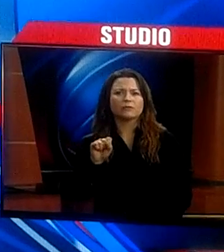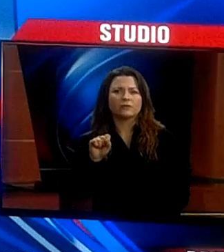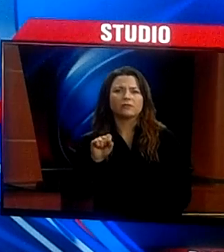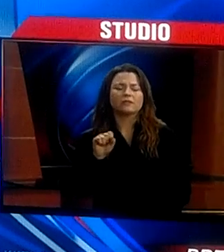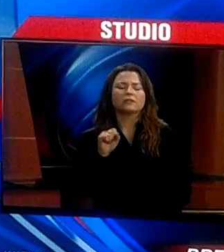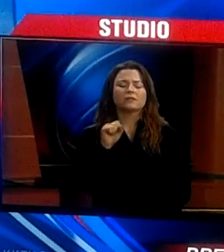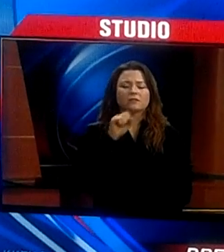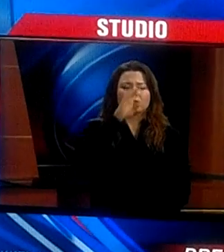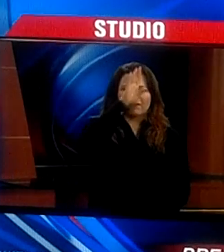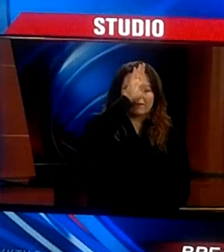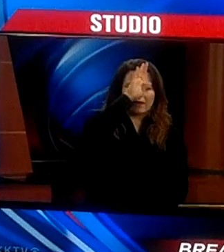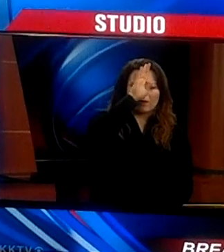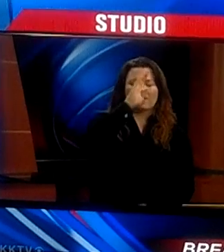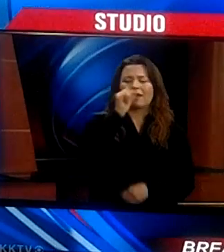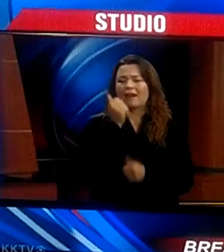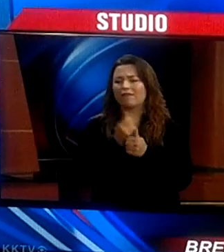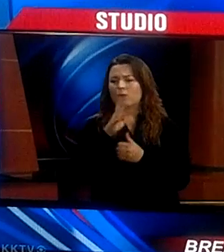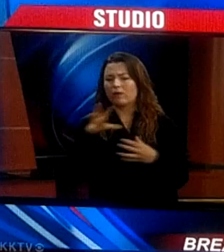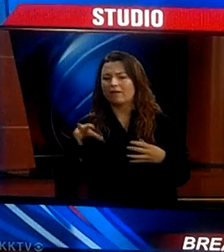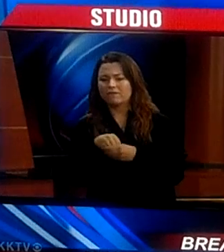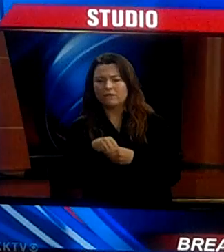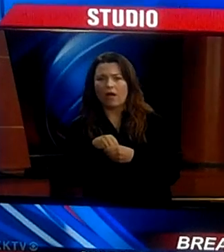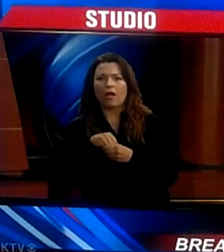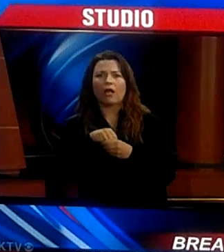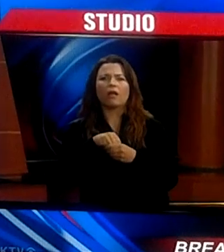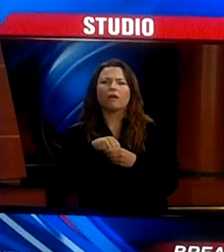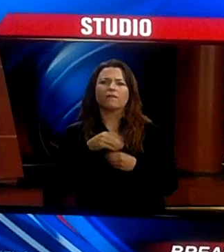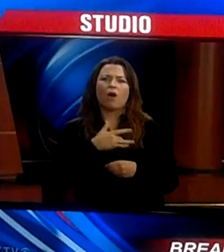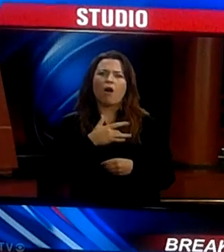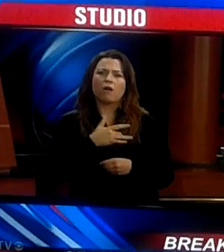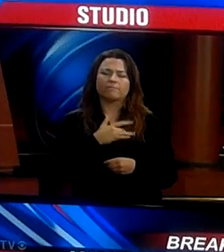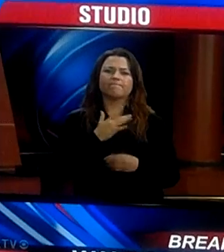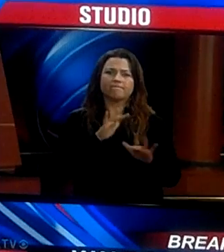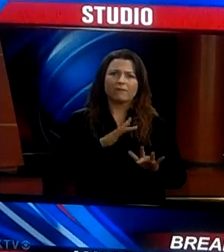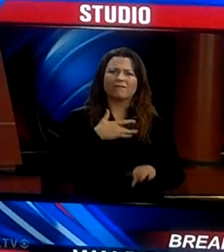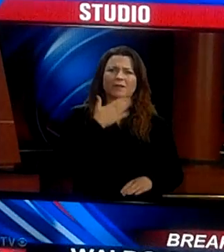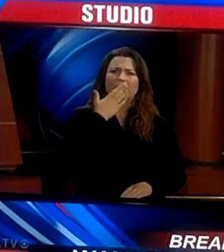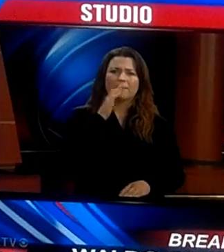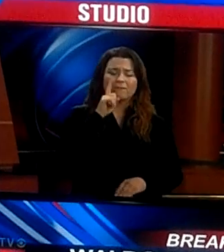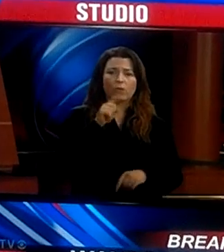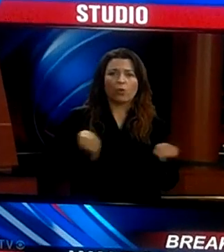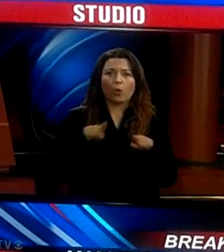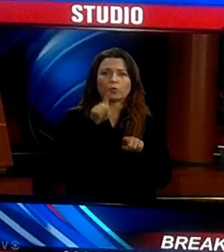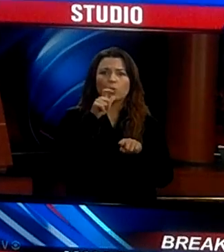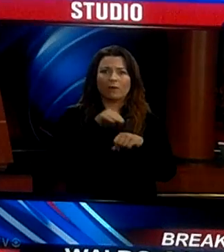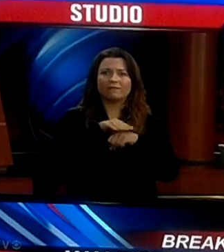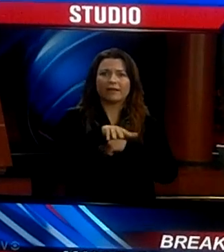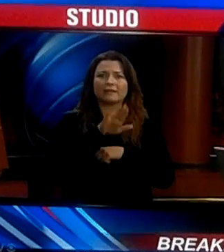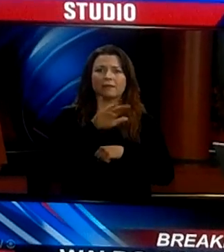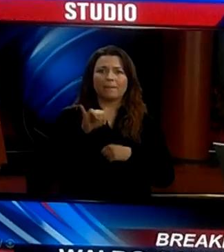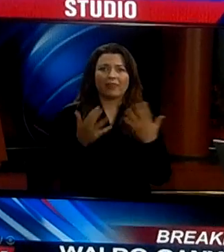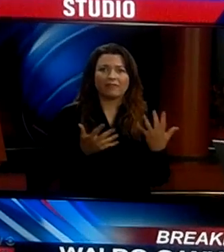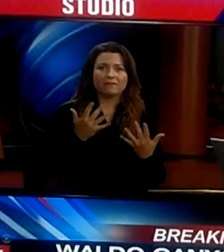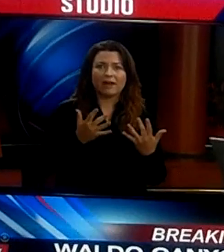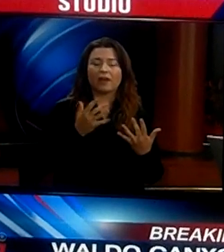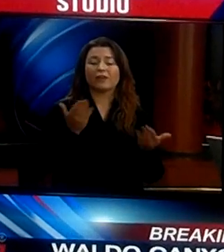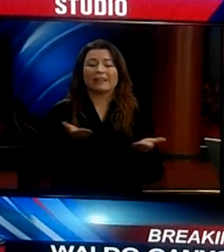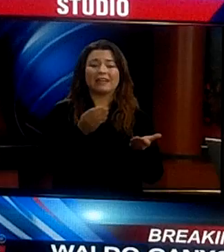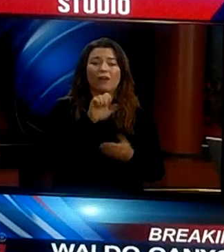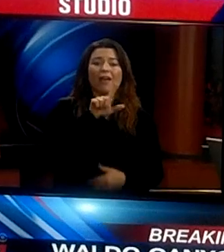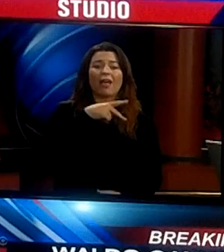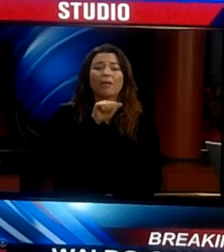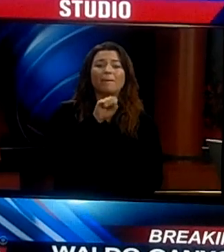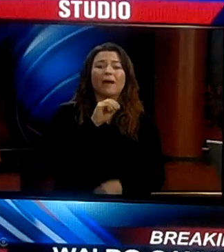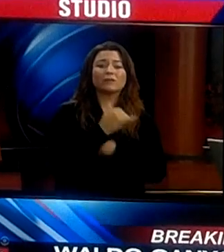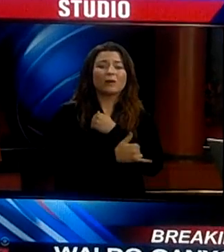all those affected by wildland fires, not just in Colorado Springs, but El Paso County and, you know, communities all